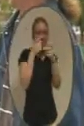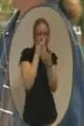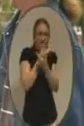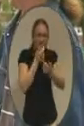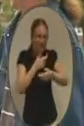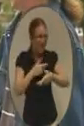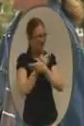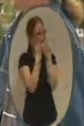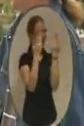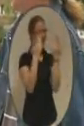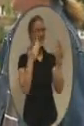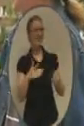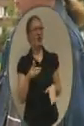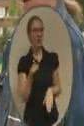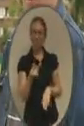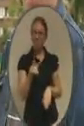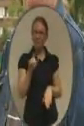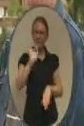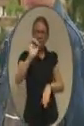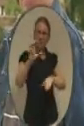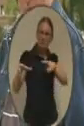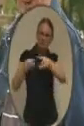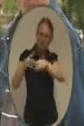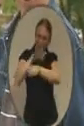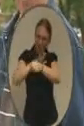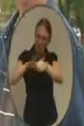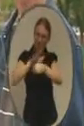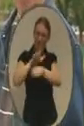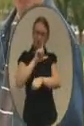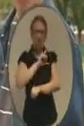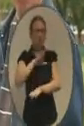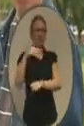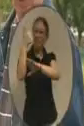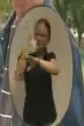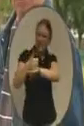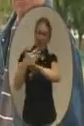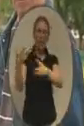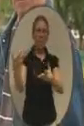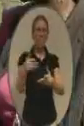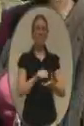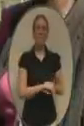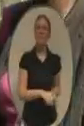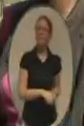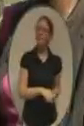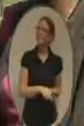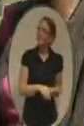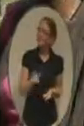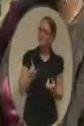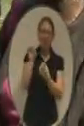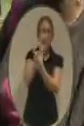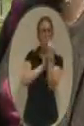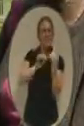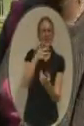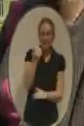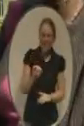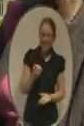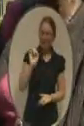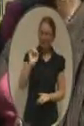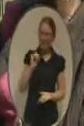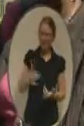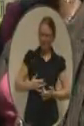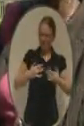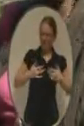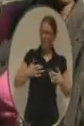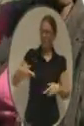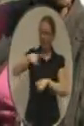together and hold fun days for our local communities. So why not start a tenants association of your own? We have meetings where we can put forward